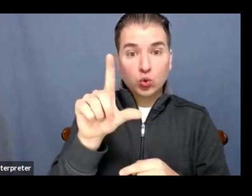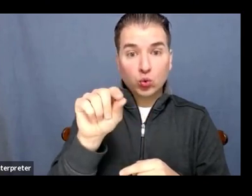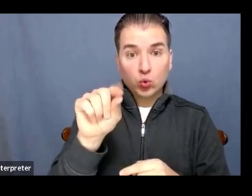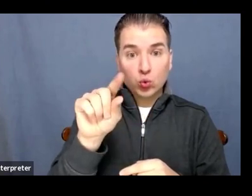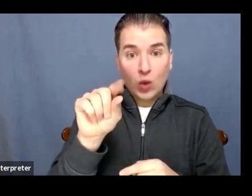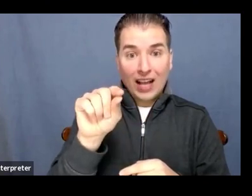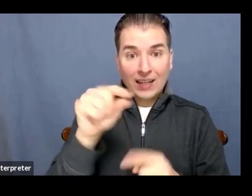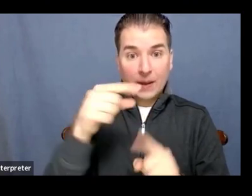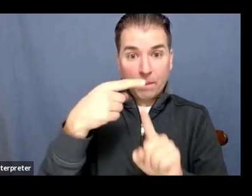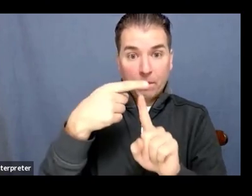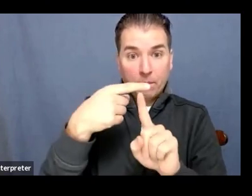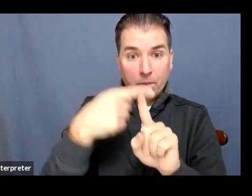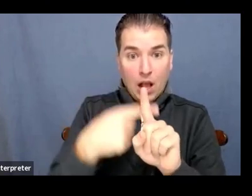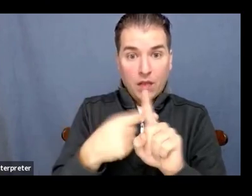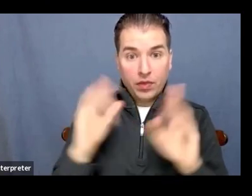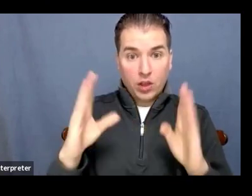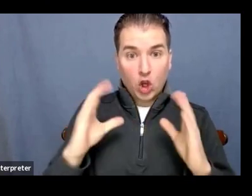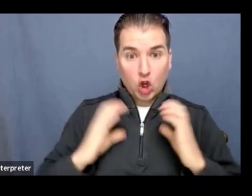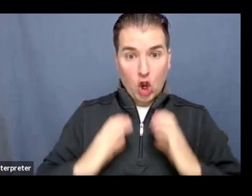rate?